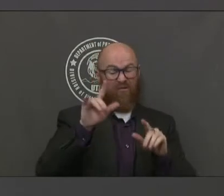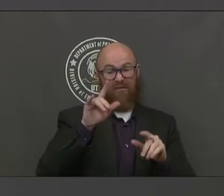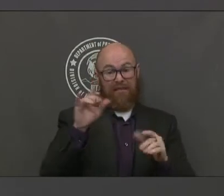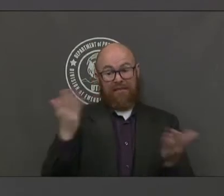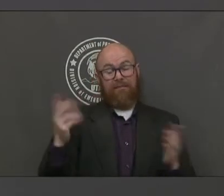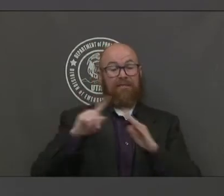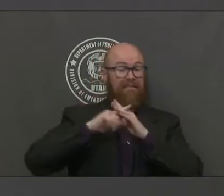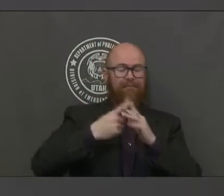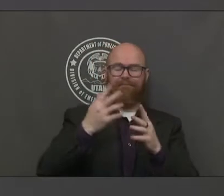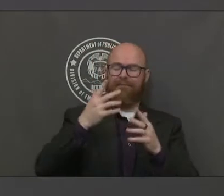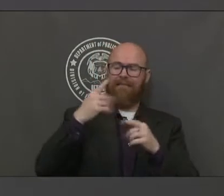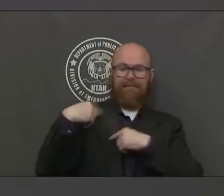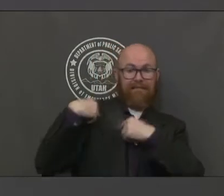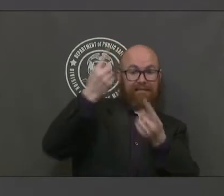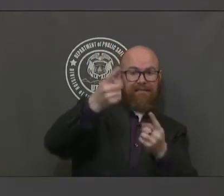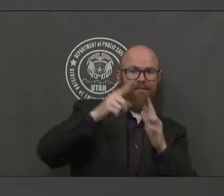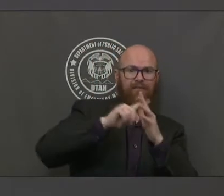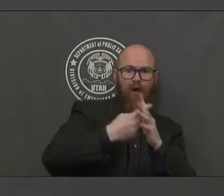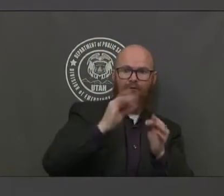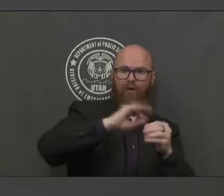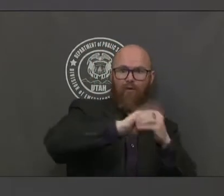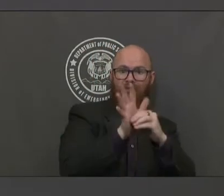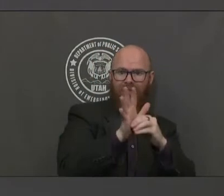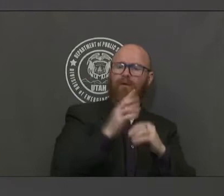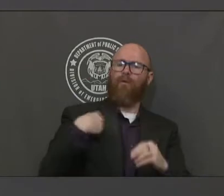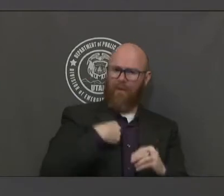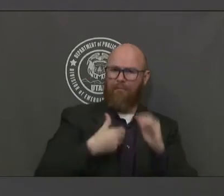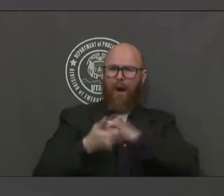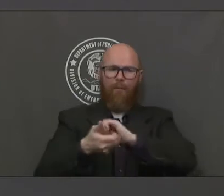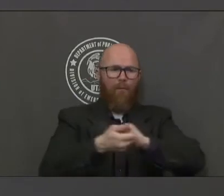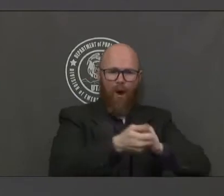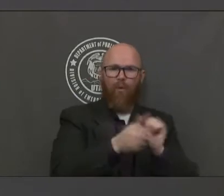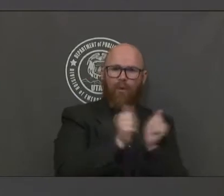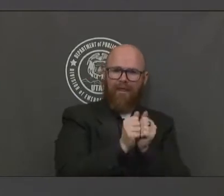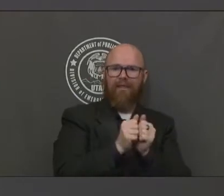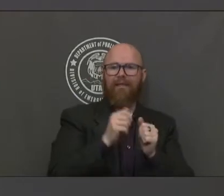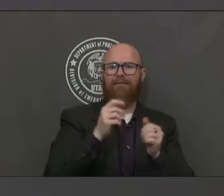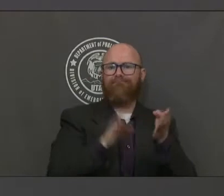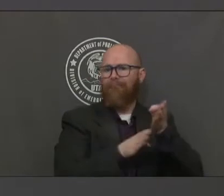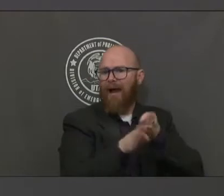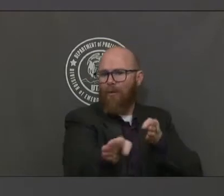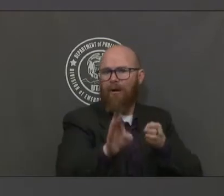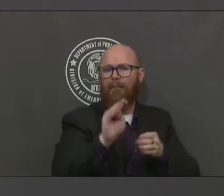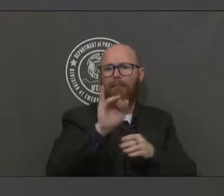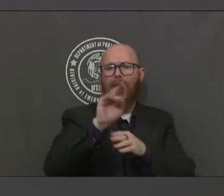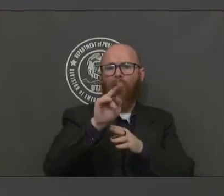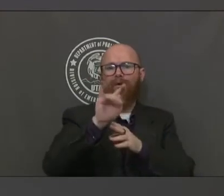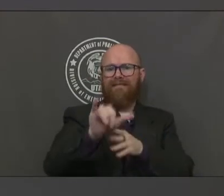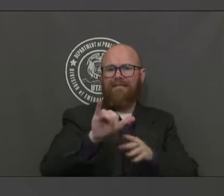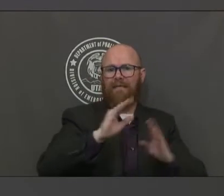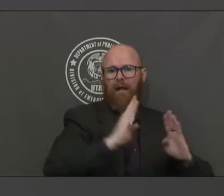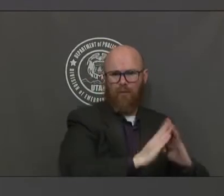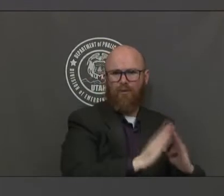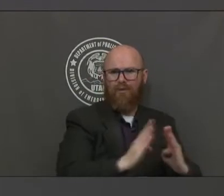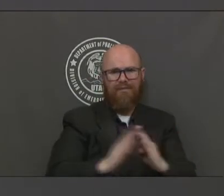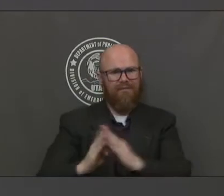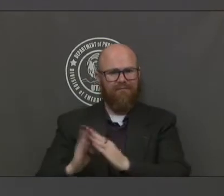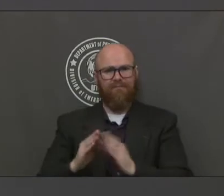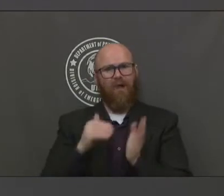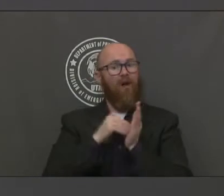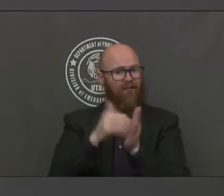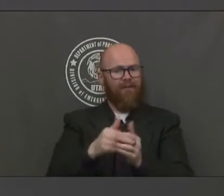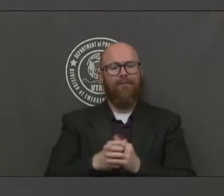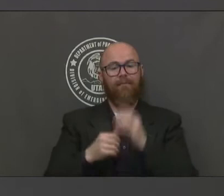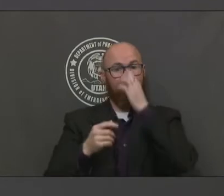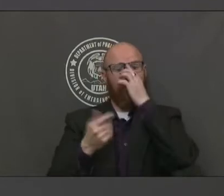virus, to help get two things. One is to get the vaccine into those communities. But more importantly